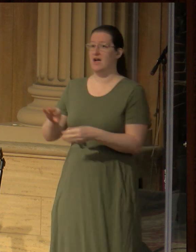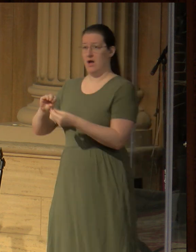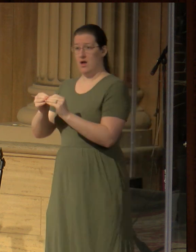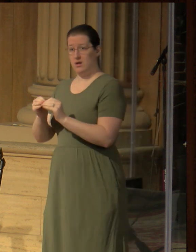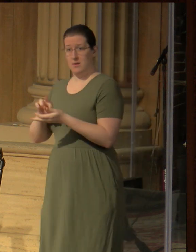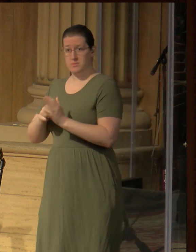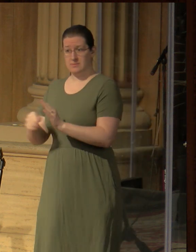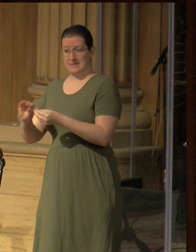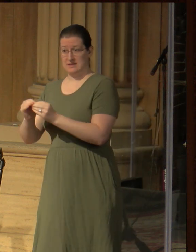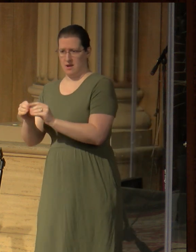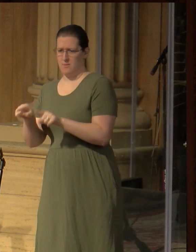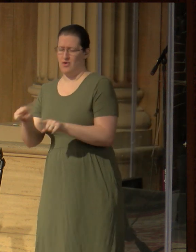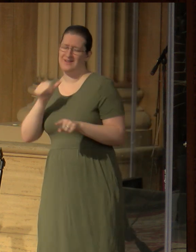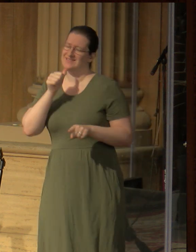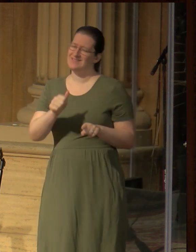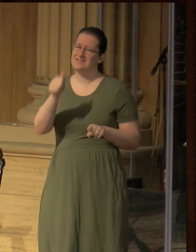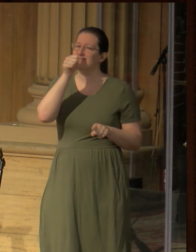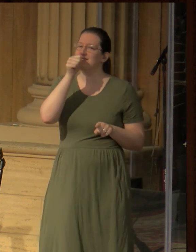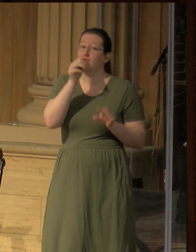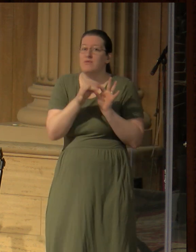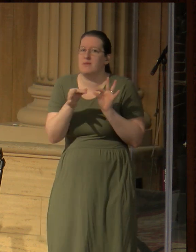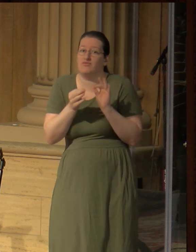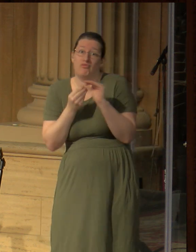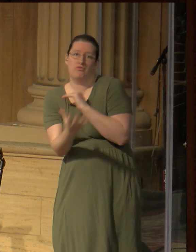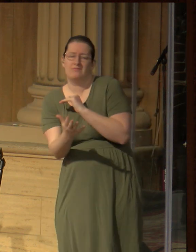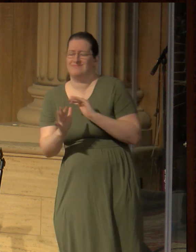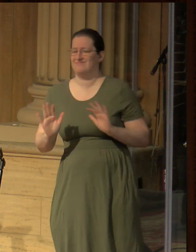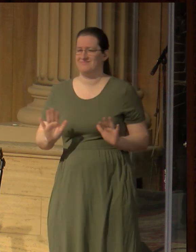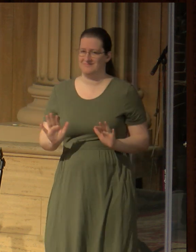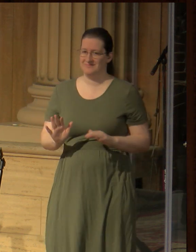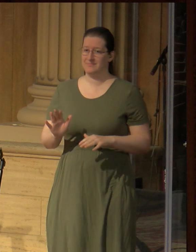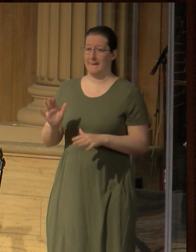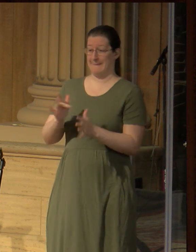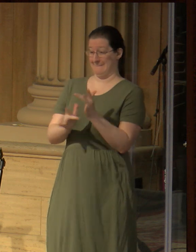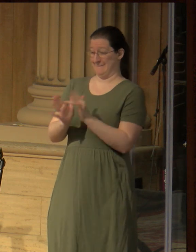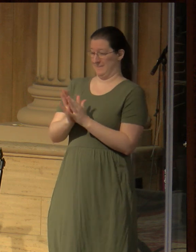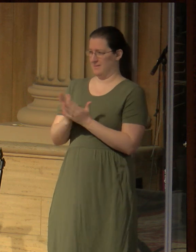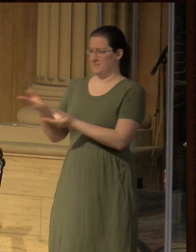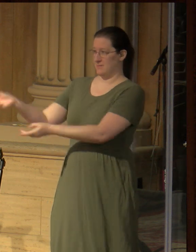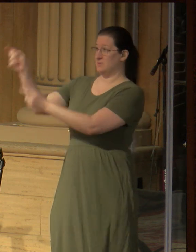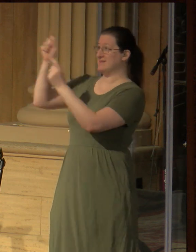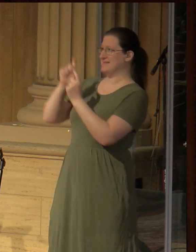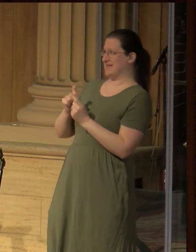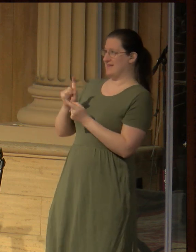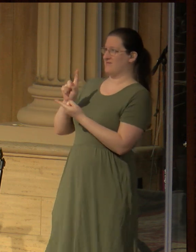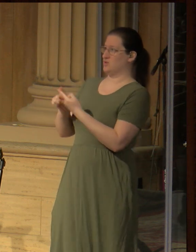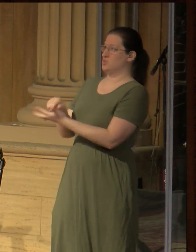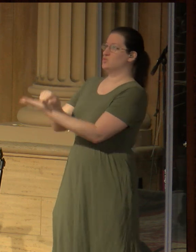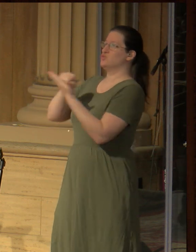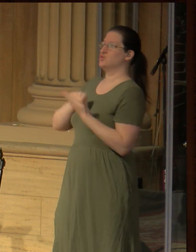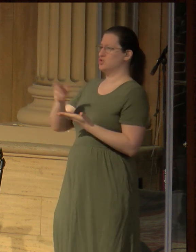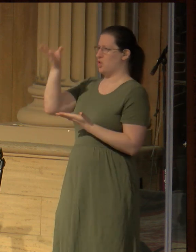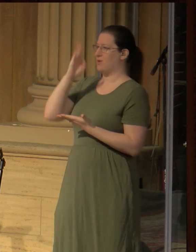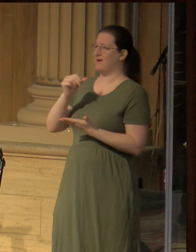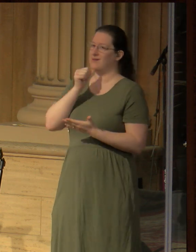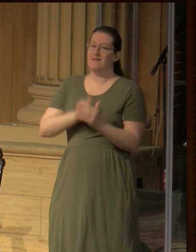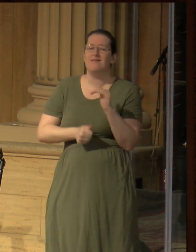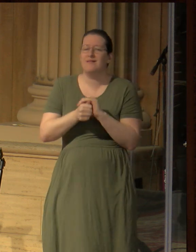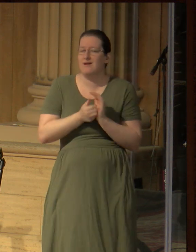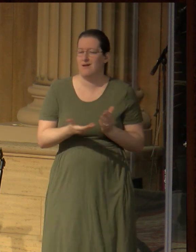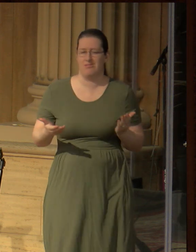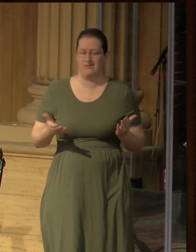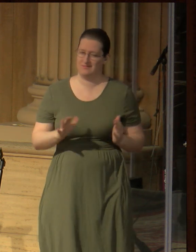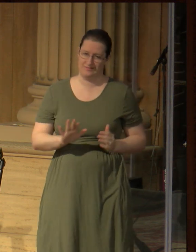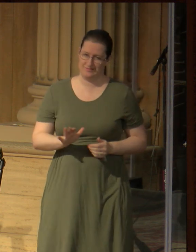code that God is using to communicate. The Scripture was given to us to reveal God to us, not to encode some things and